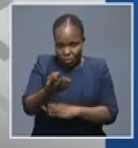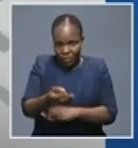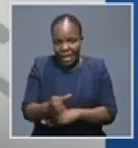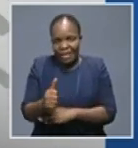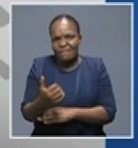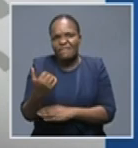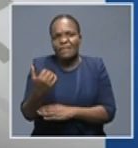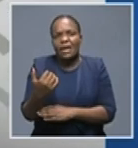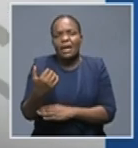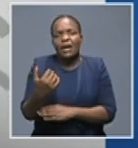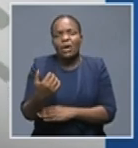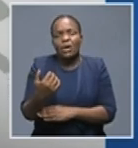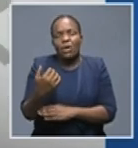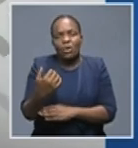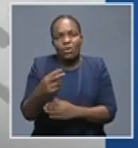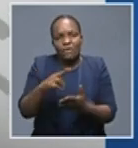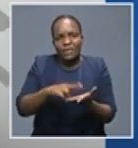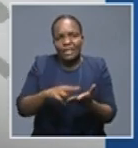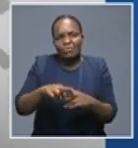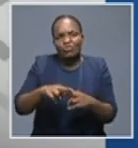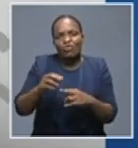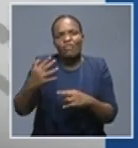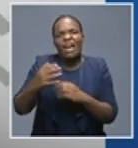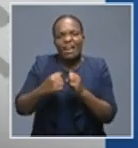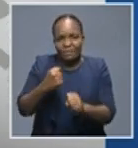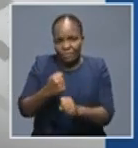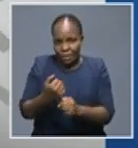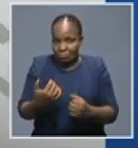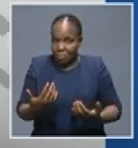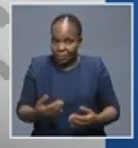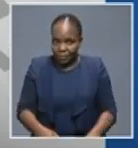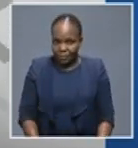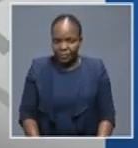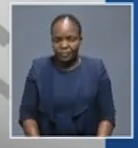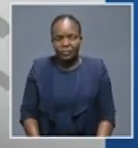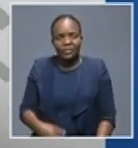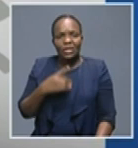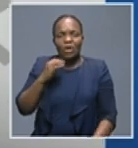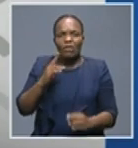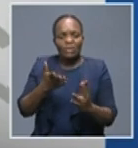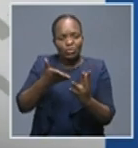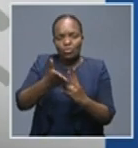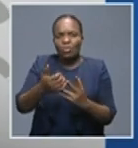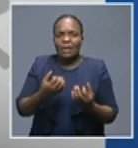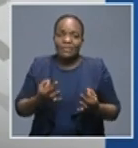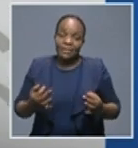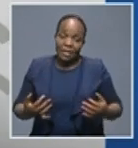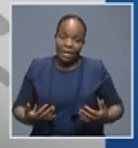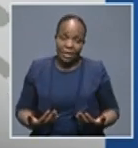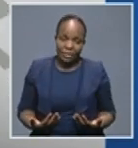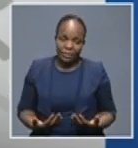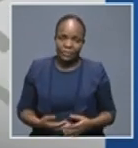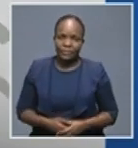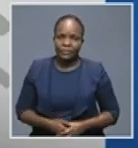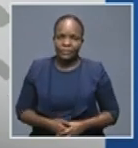that given the security implications of free movement of persons, let the African Union,